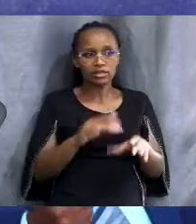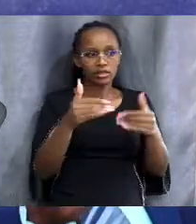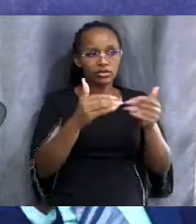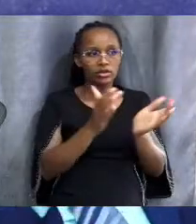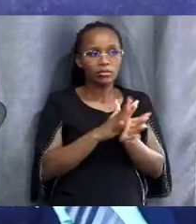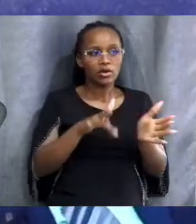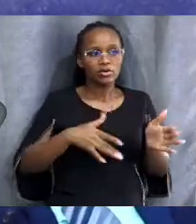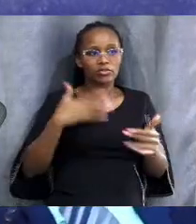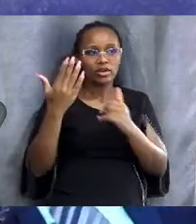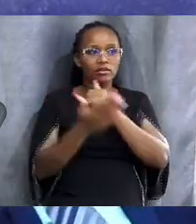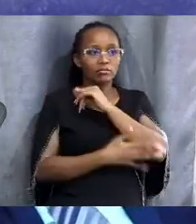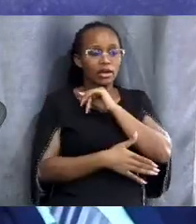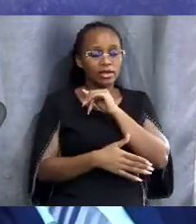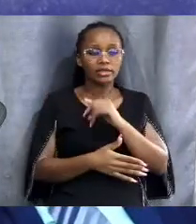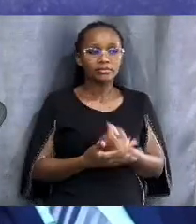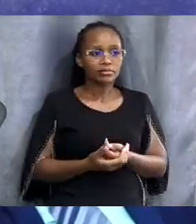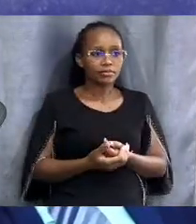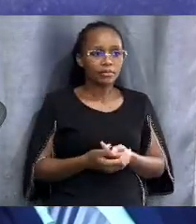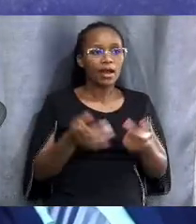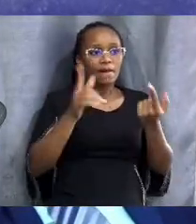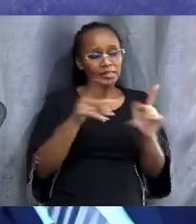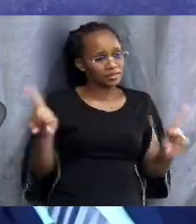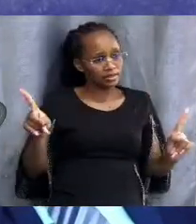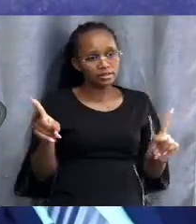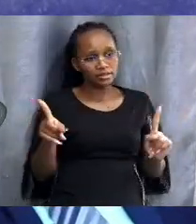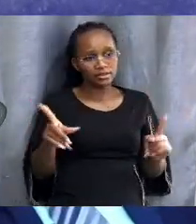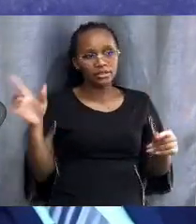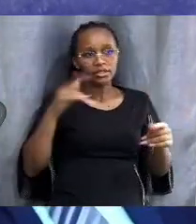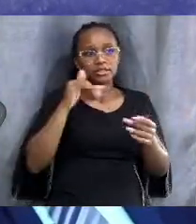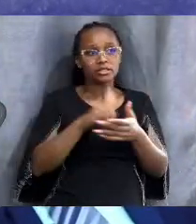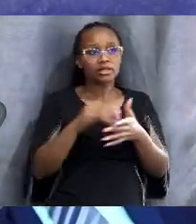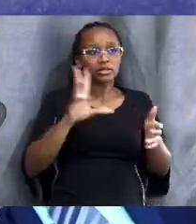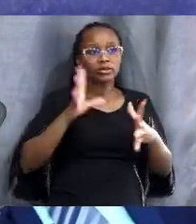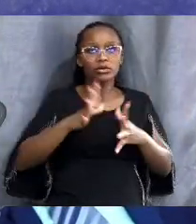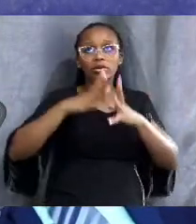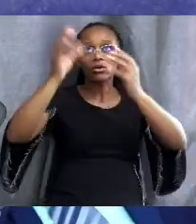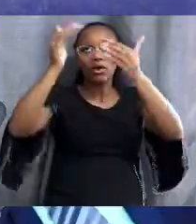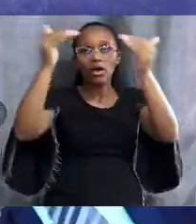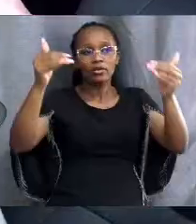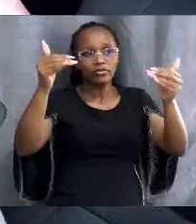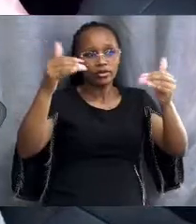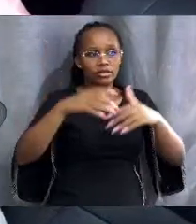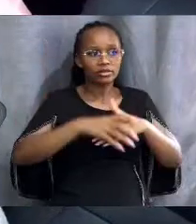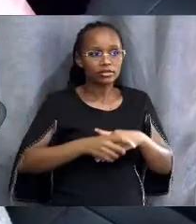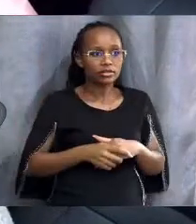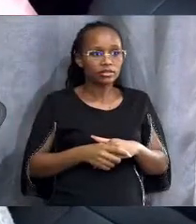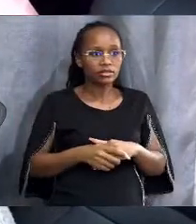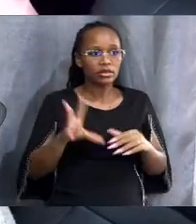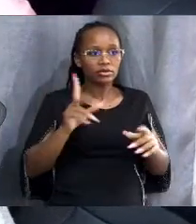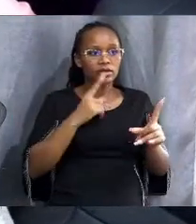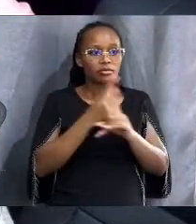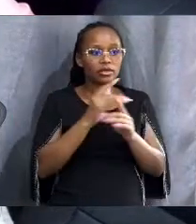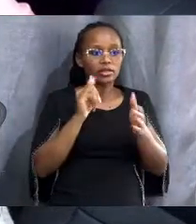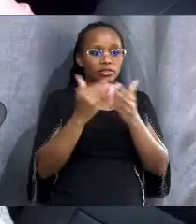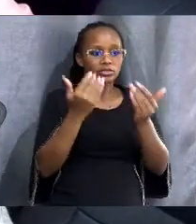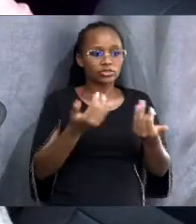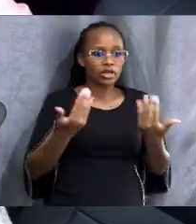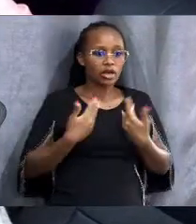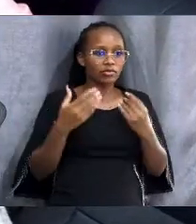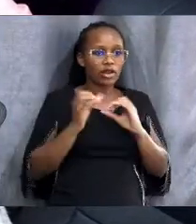family no maigwe taitarauga wega yi, but I'm saying to gigathi mucio wa iguru na tukore gutire